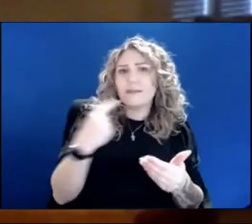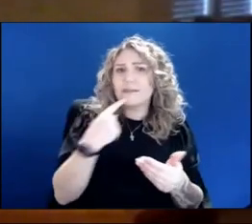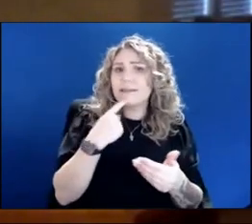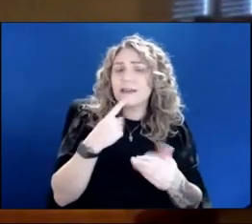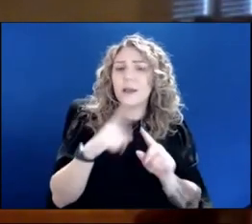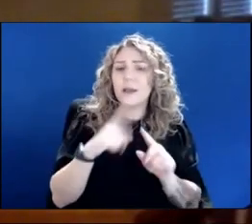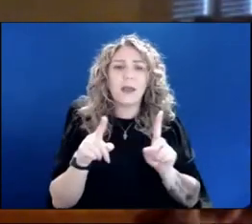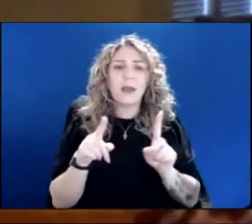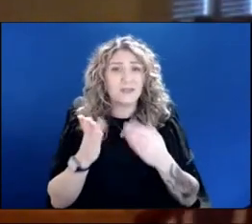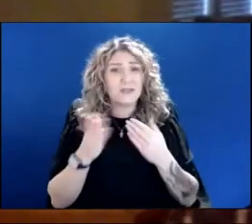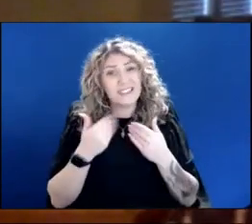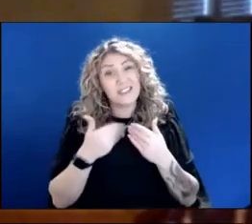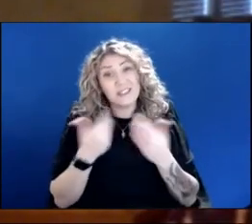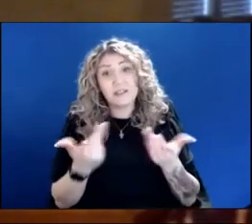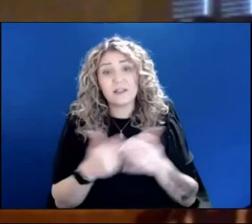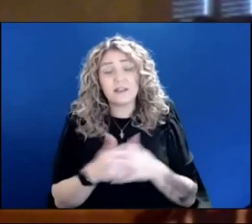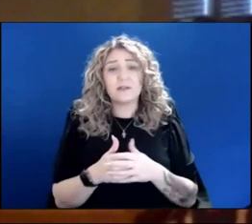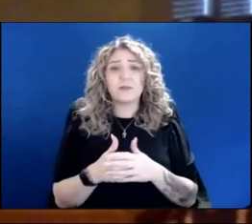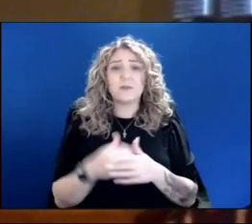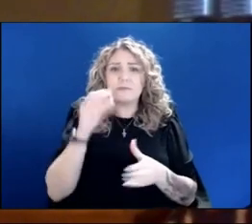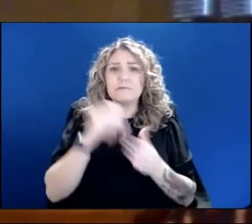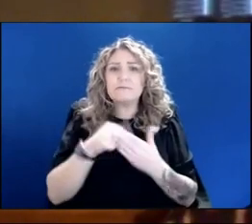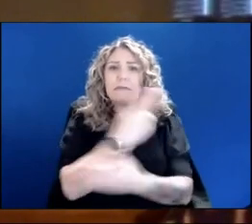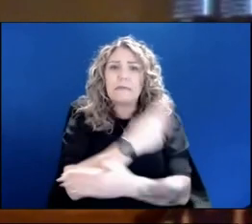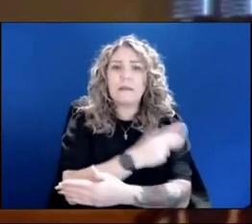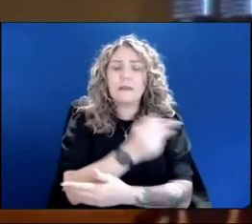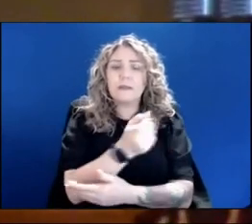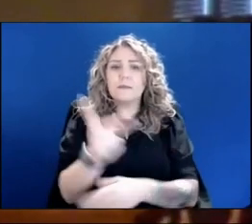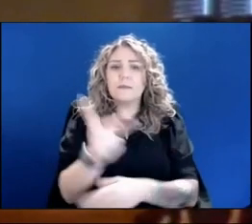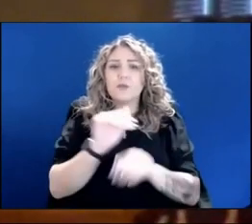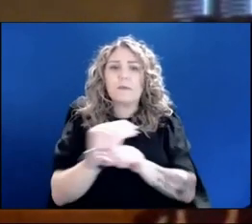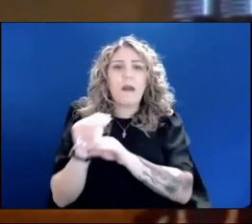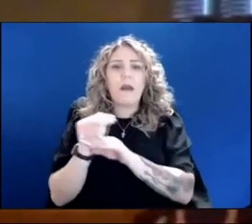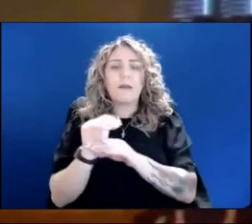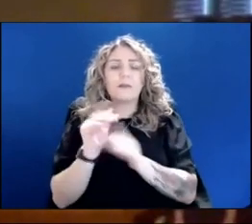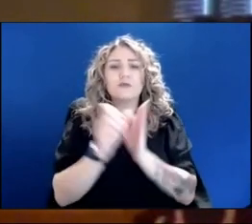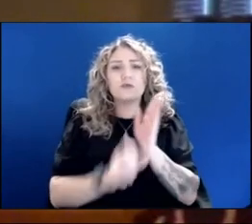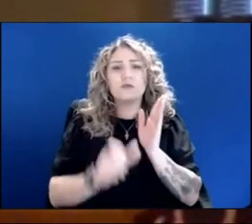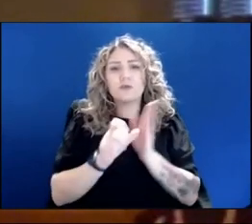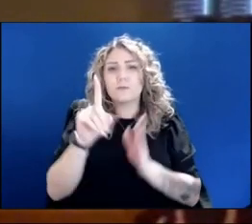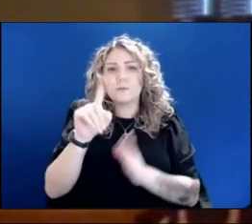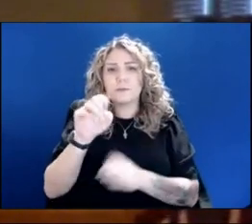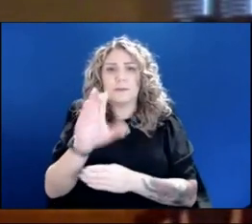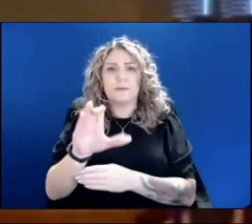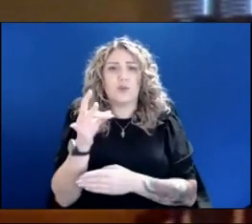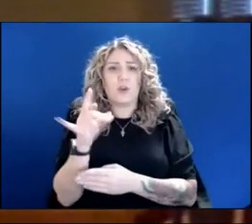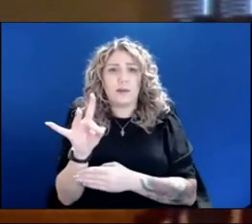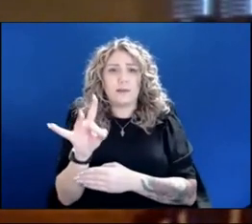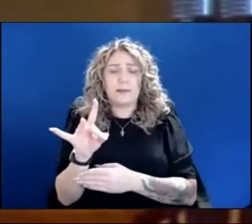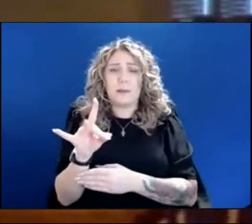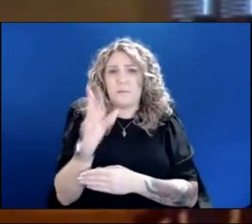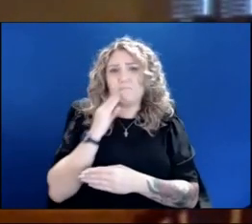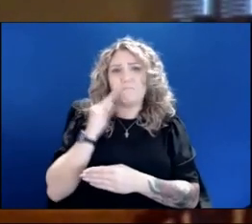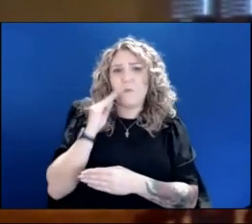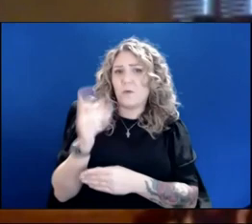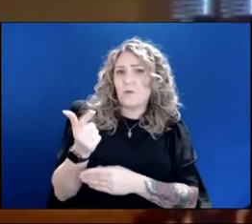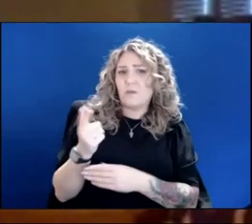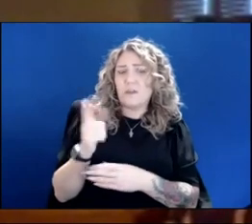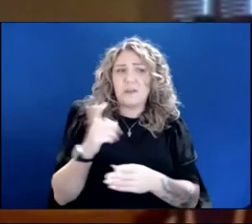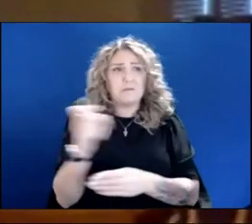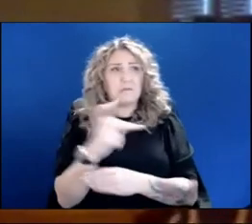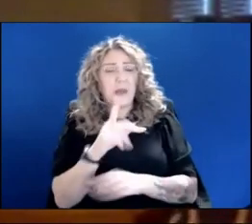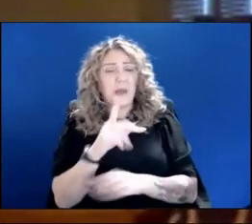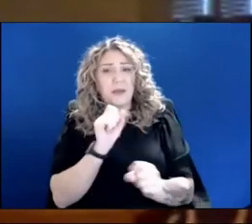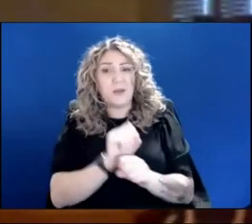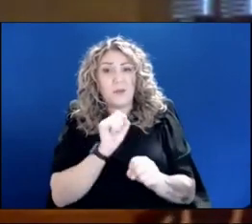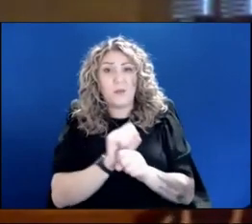pretty easy. So I was in the hospital for a couple of nights. Surgery was December 18th. I was home the 21st, and I went back to work at the first of the